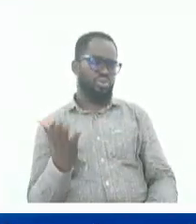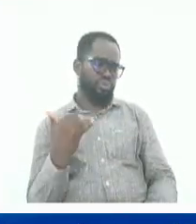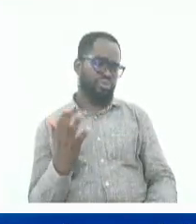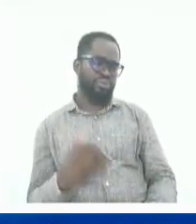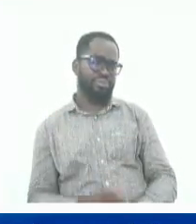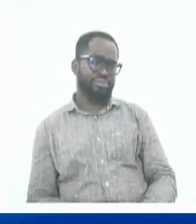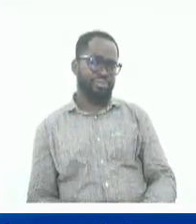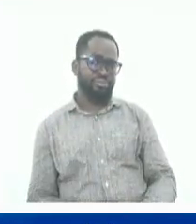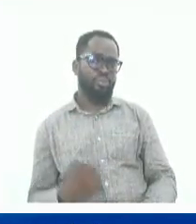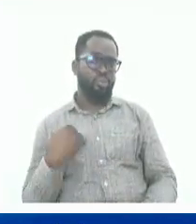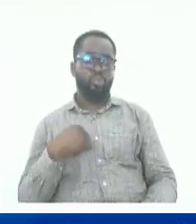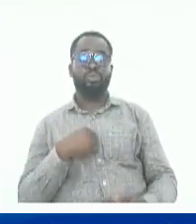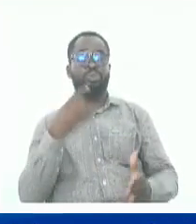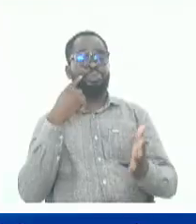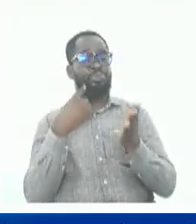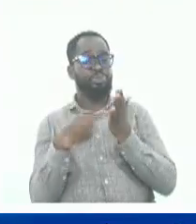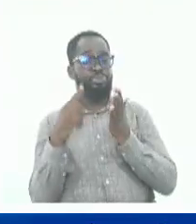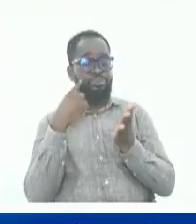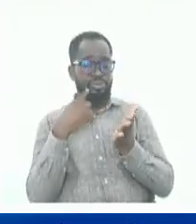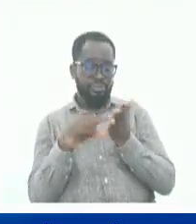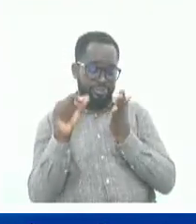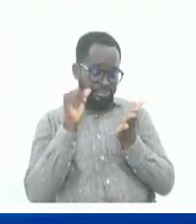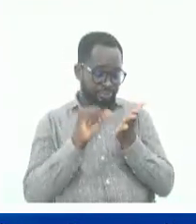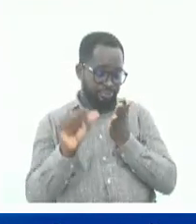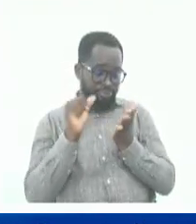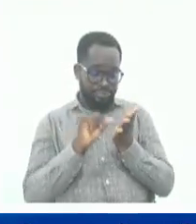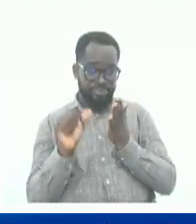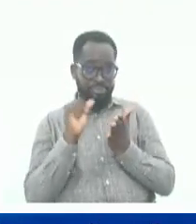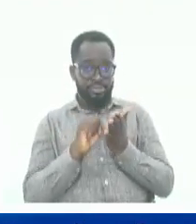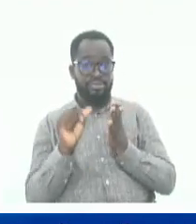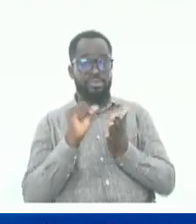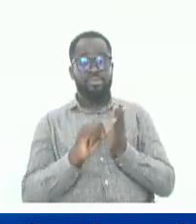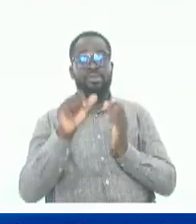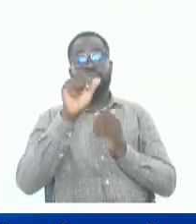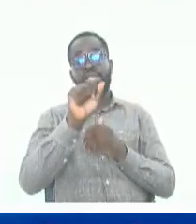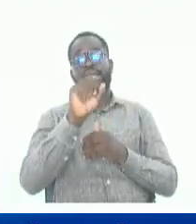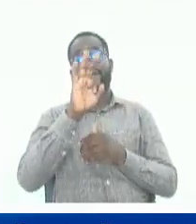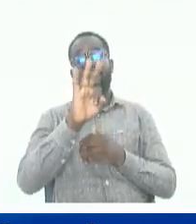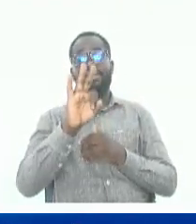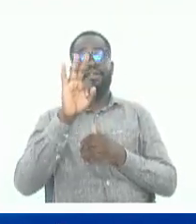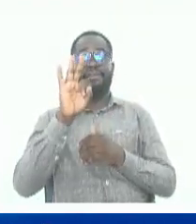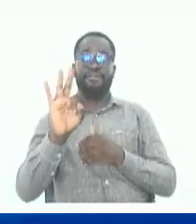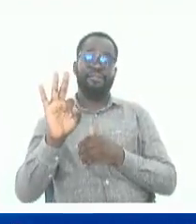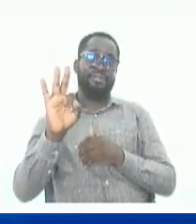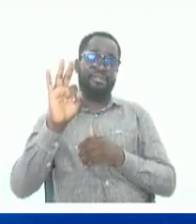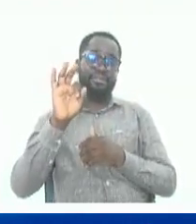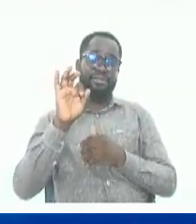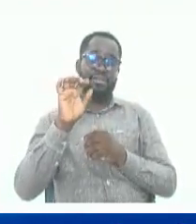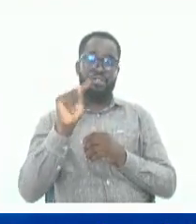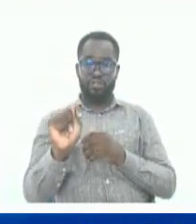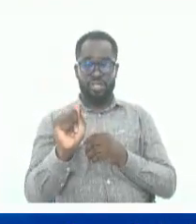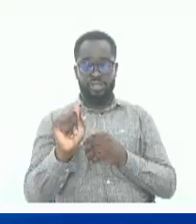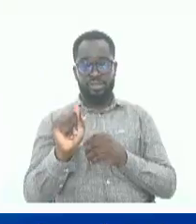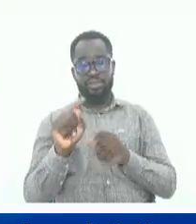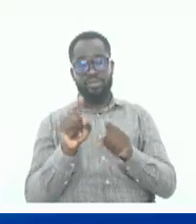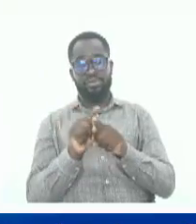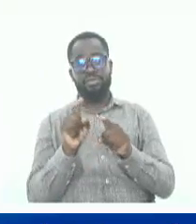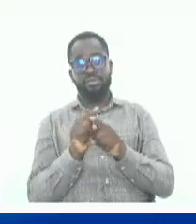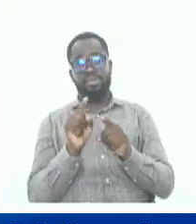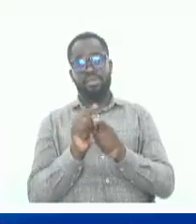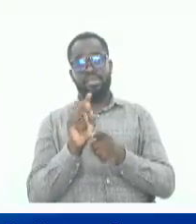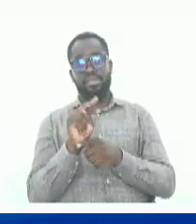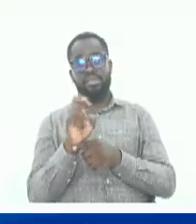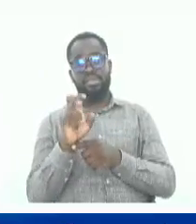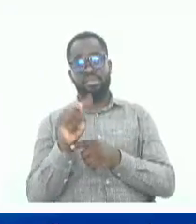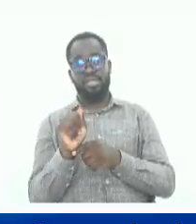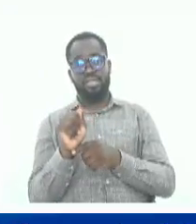We have audited the financial statements of AIM Freedom Fixed Income Trust, which comprise the statements of net assets and